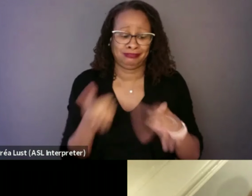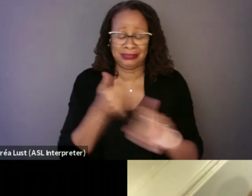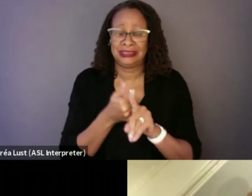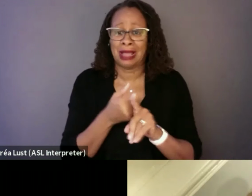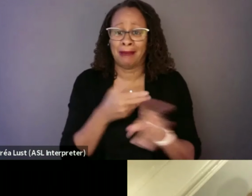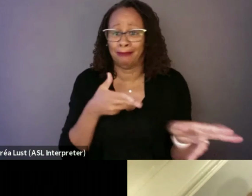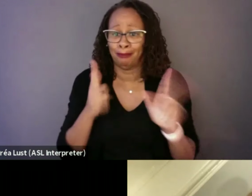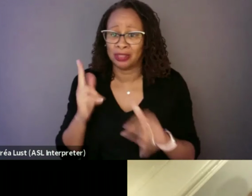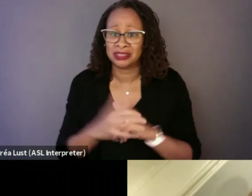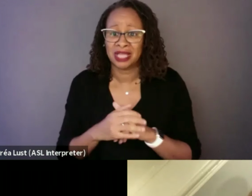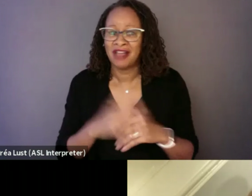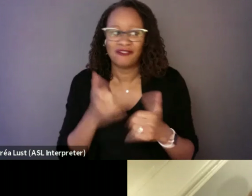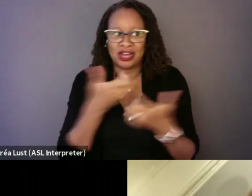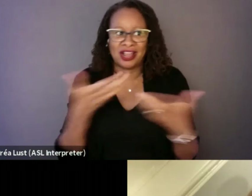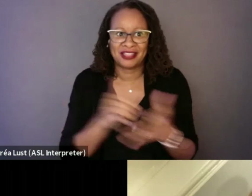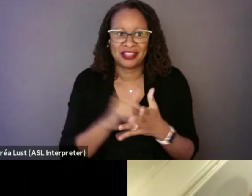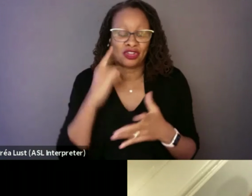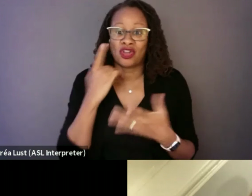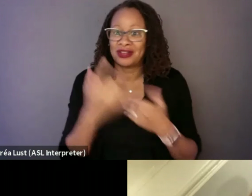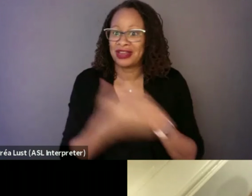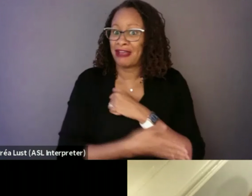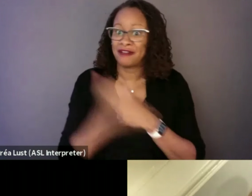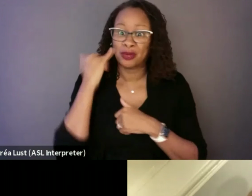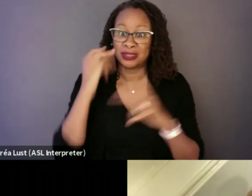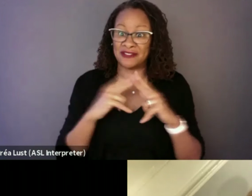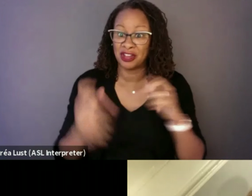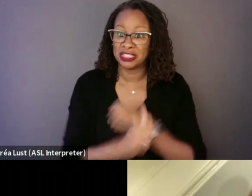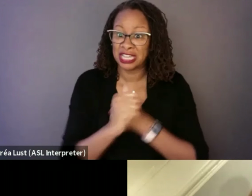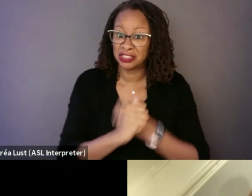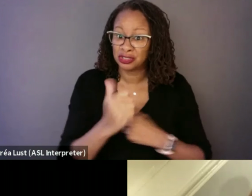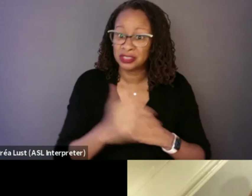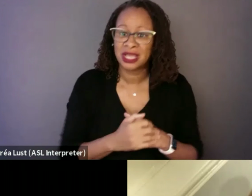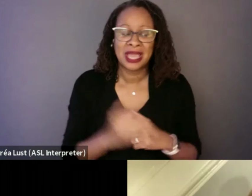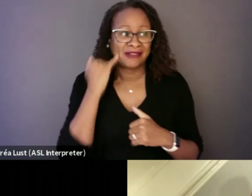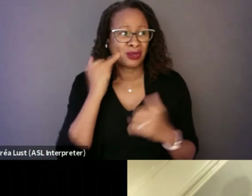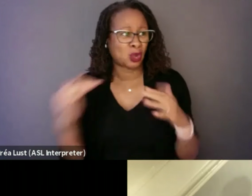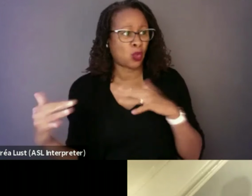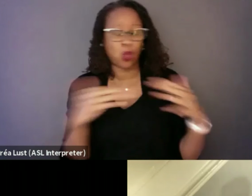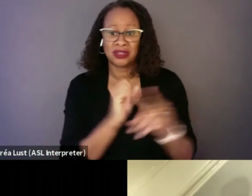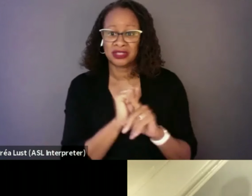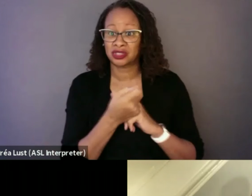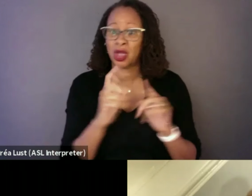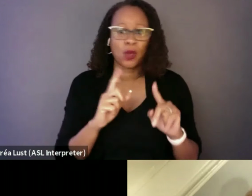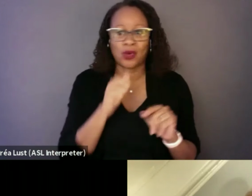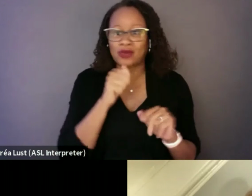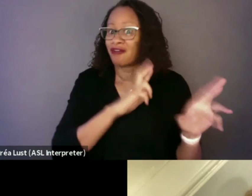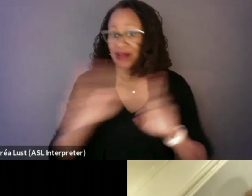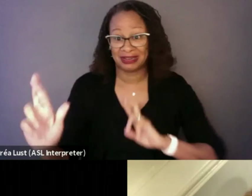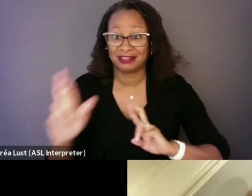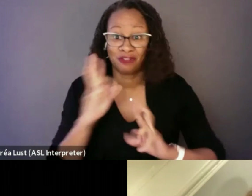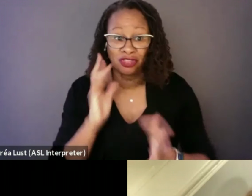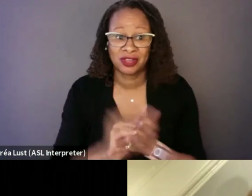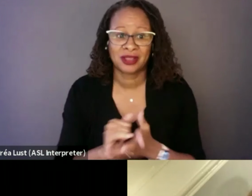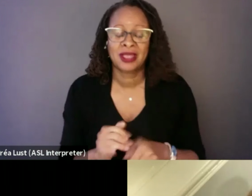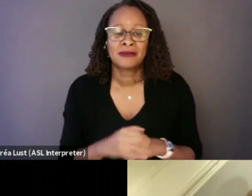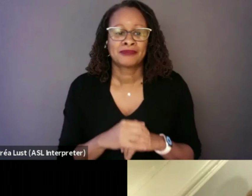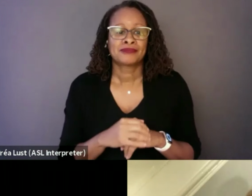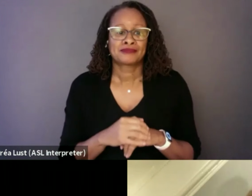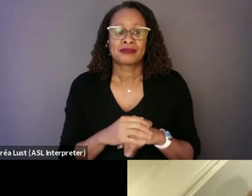conflict area, for if you went to film some kind of a war situation. So we were totally unprepared, as were